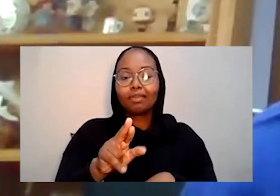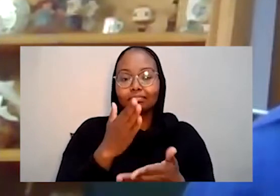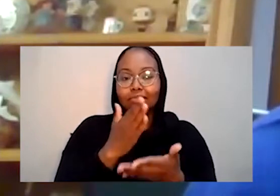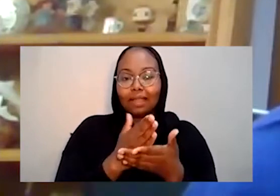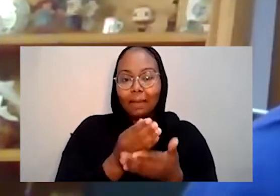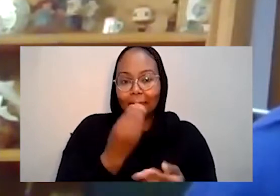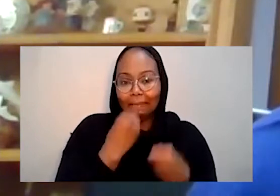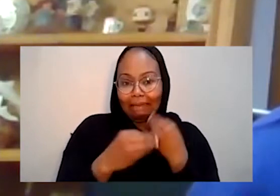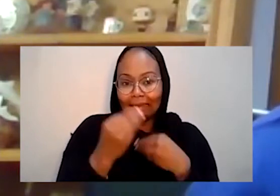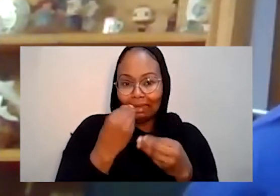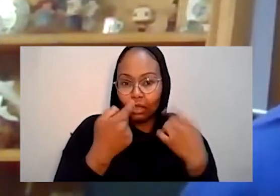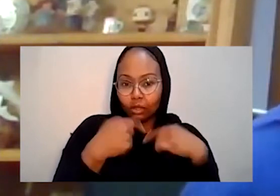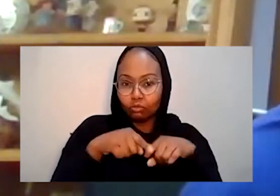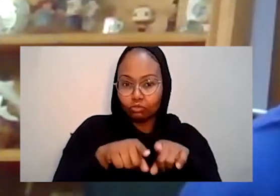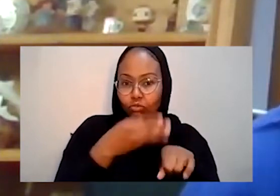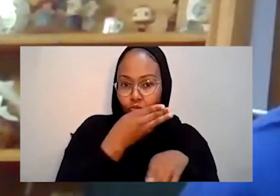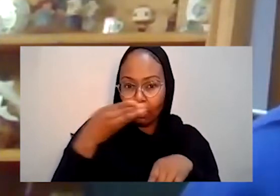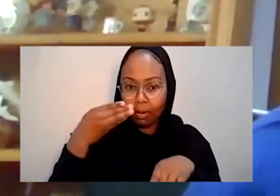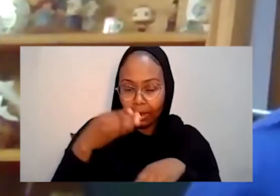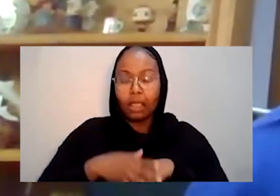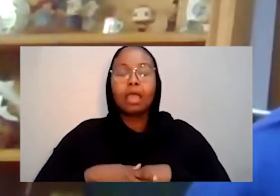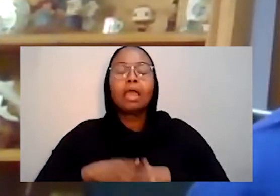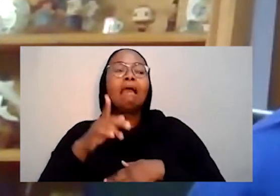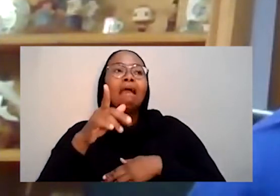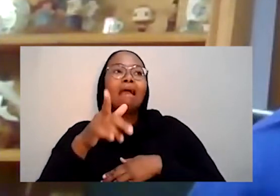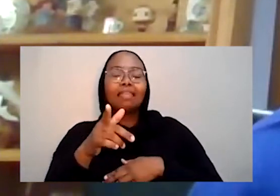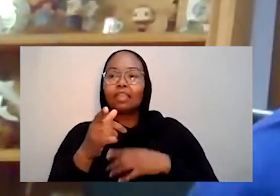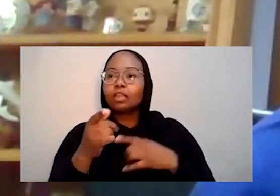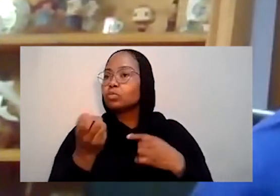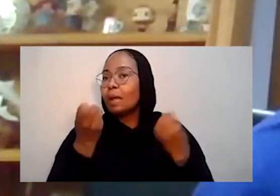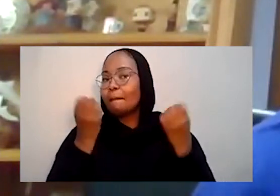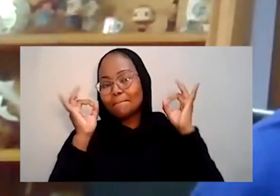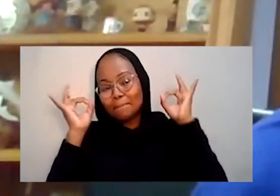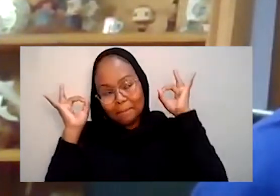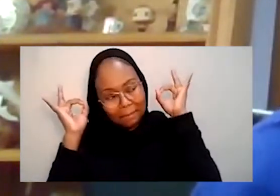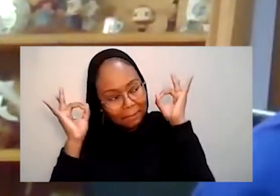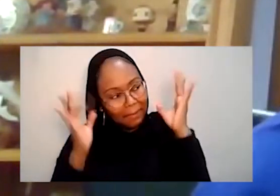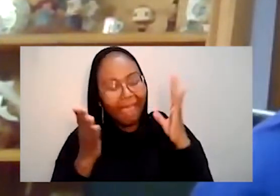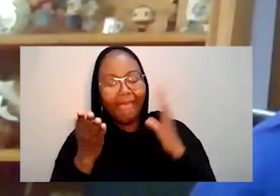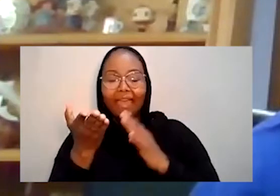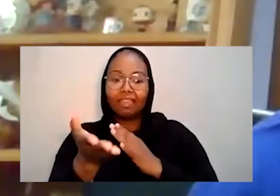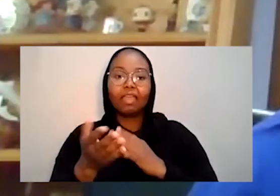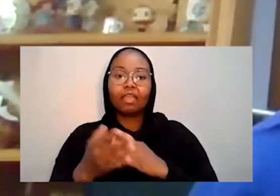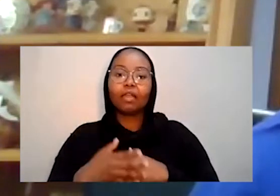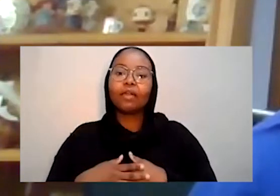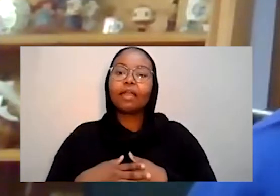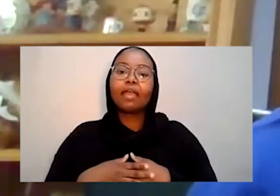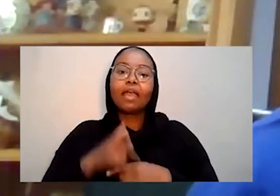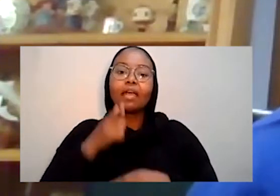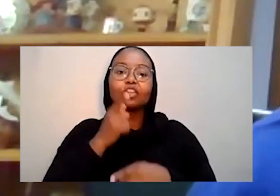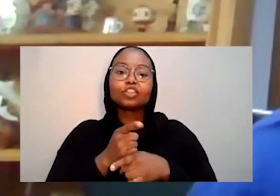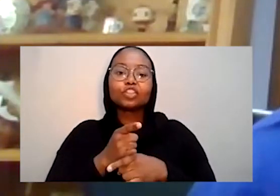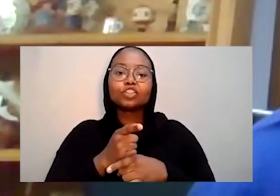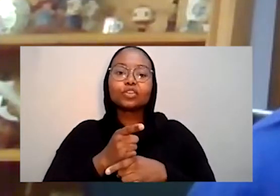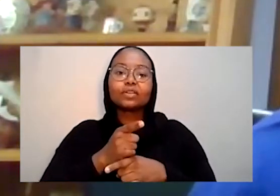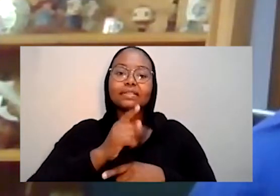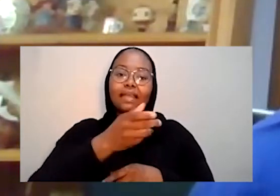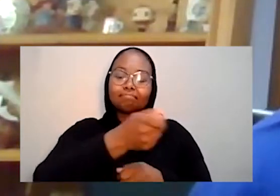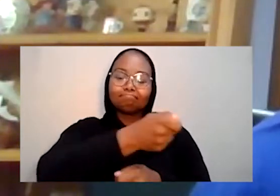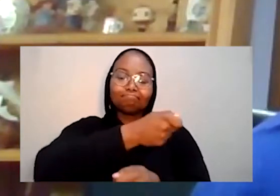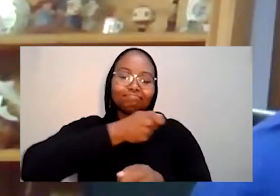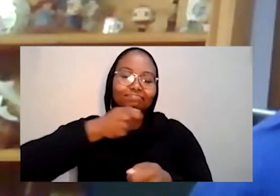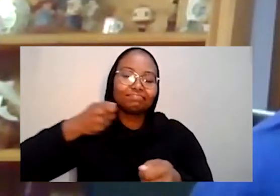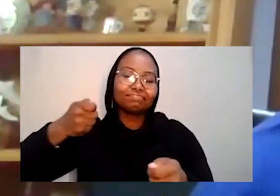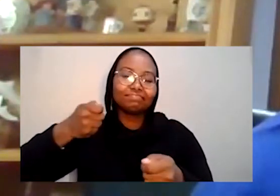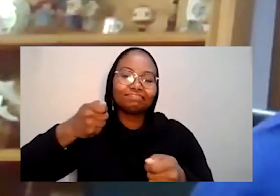were very bad in Gaza and in Israel. And she opened the door and said, Cheryl, I so